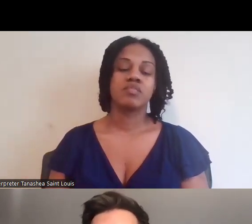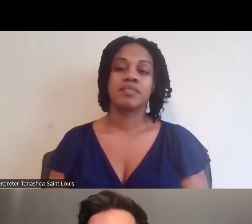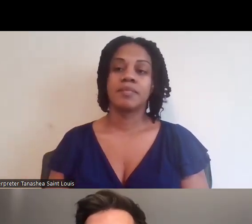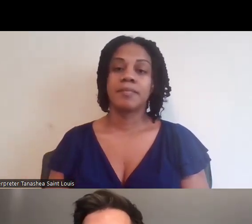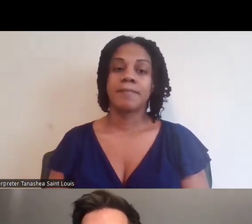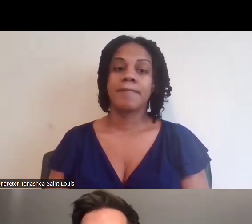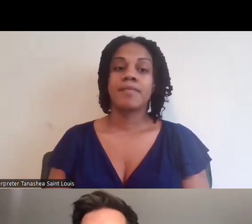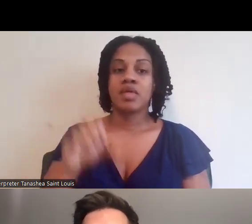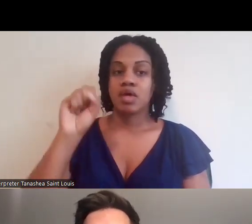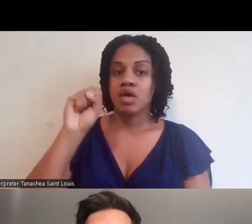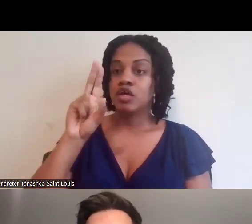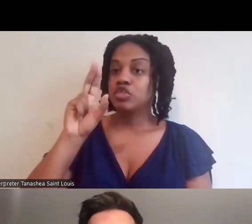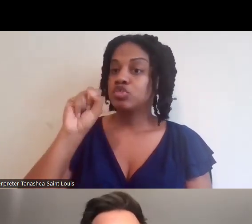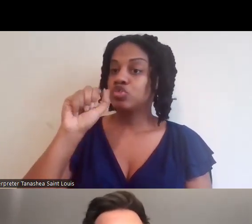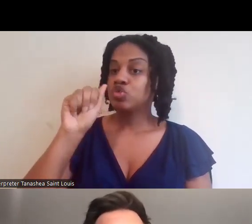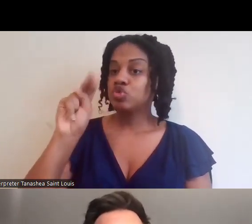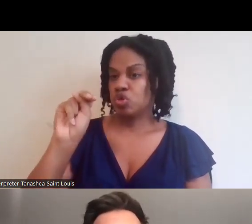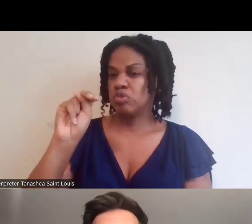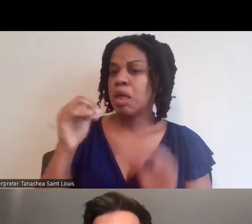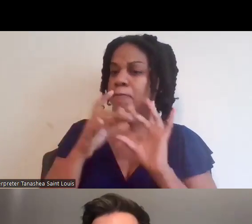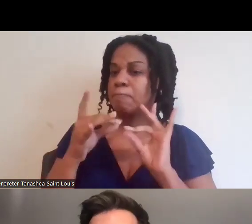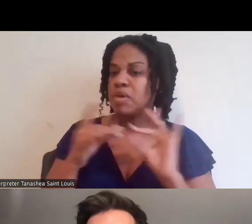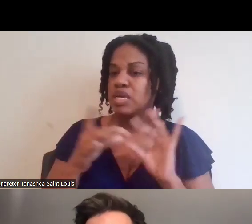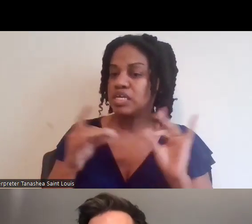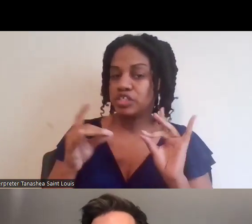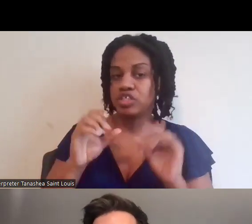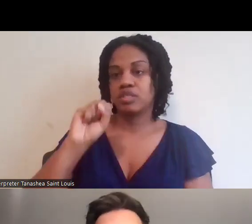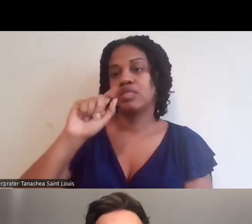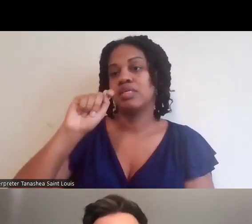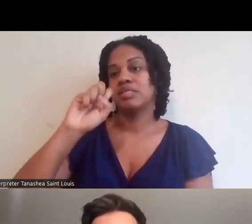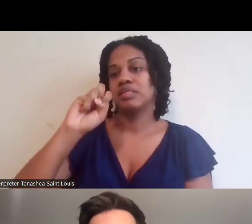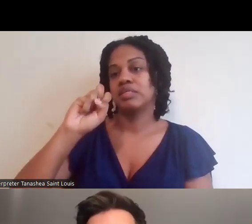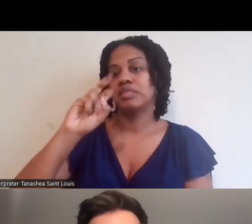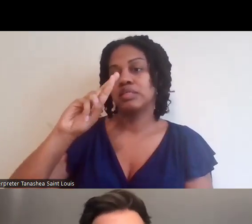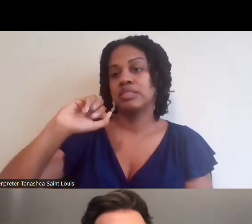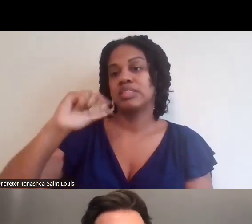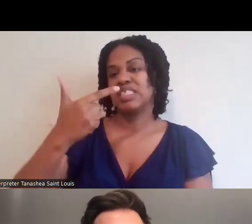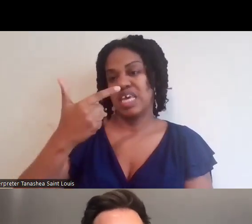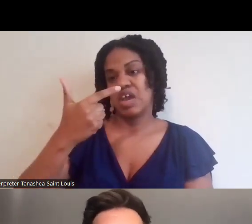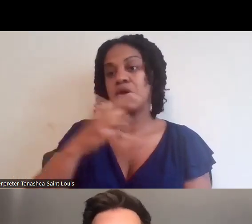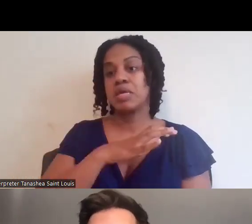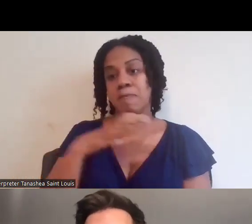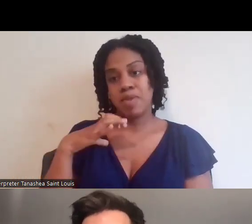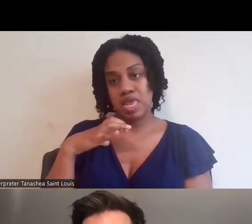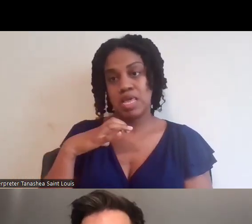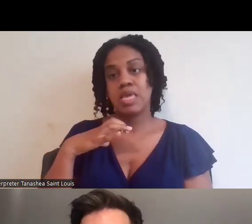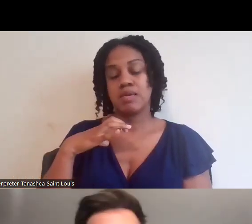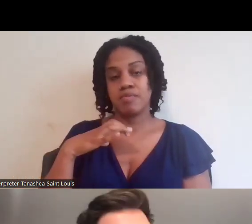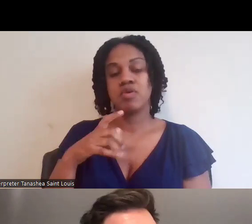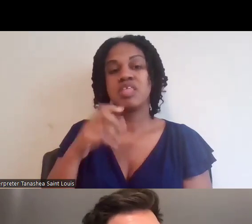So Susan had mentioned the steering committee that was sort of part of the backbone of this project. These are the 11 members of